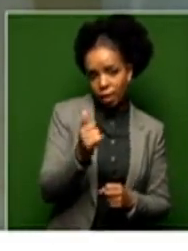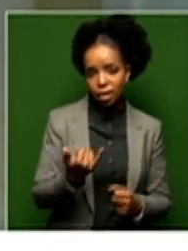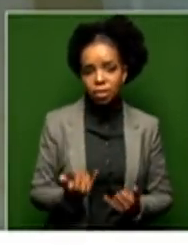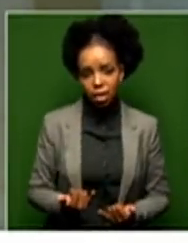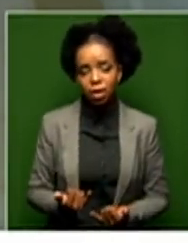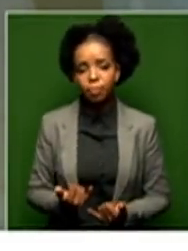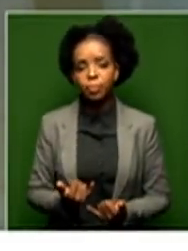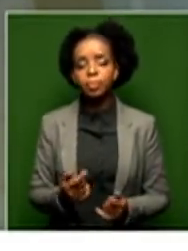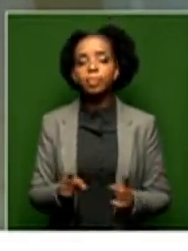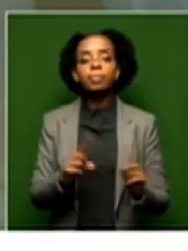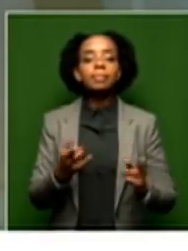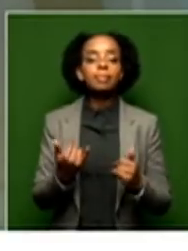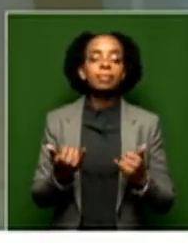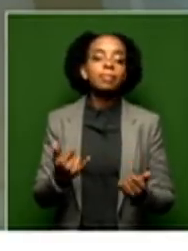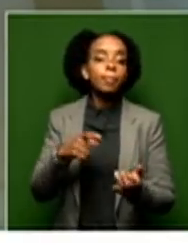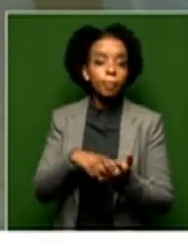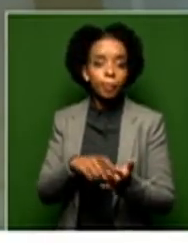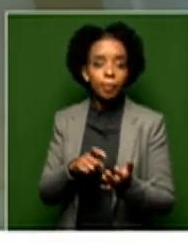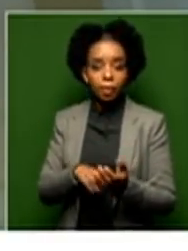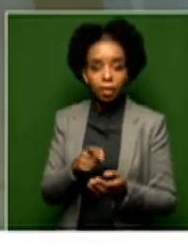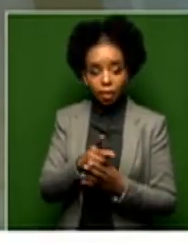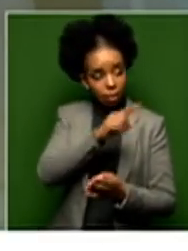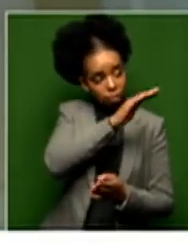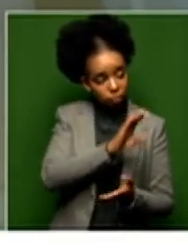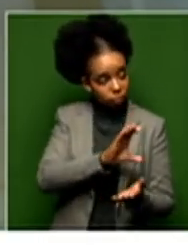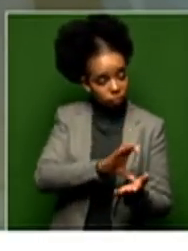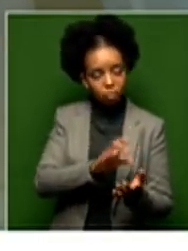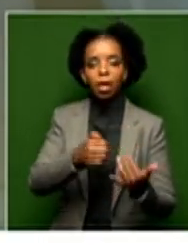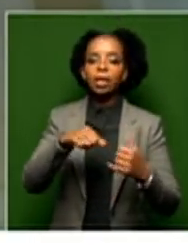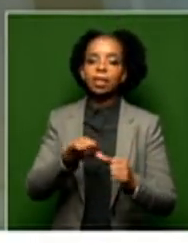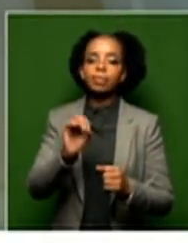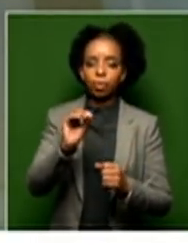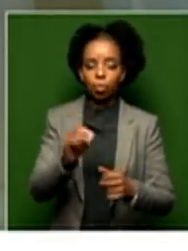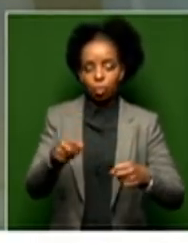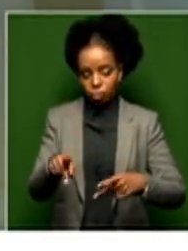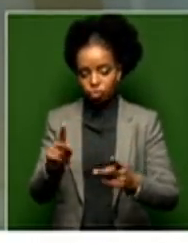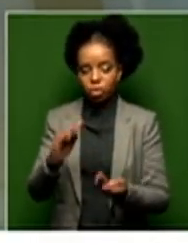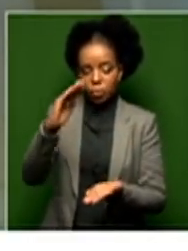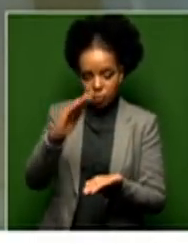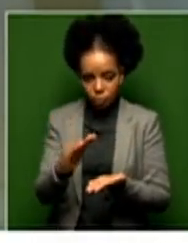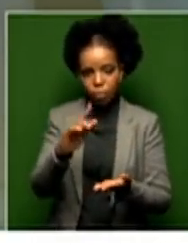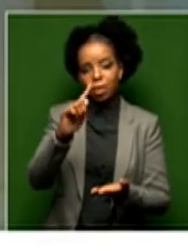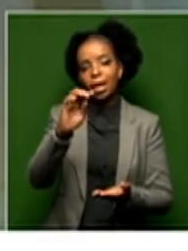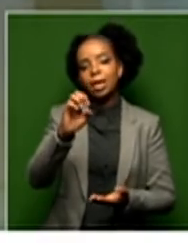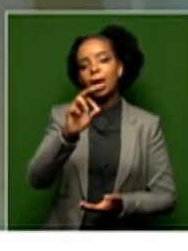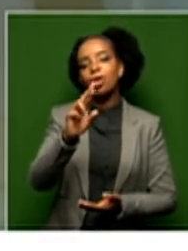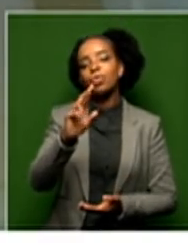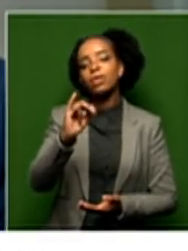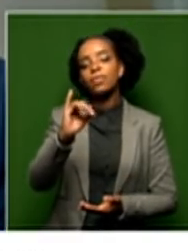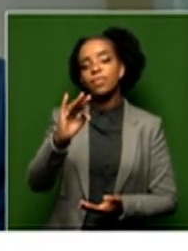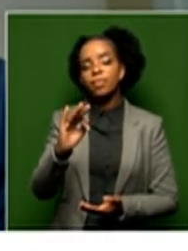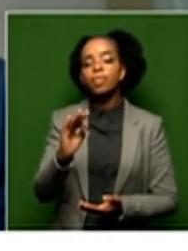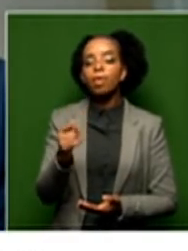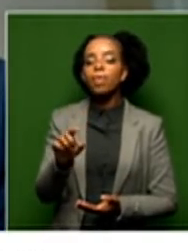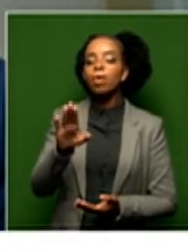refinancing this debt, there are indeed opportunities to lower the tariff and to pass that benefit through to the customer and the economy. Which is not